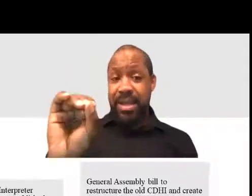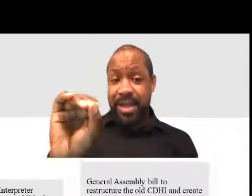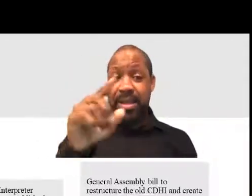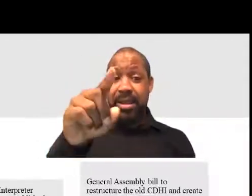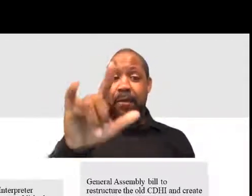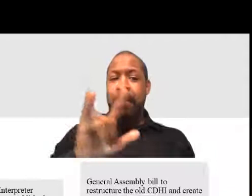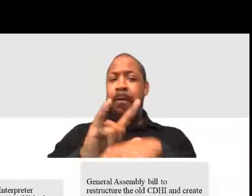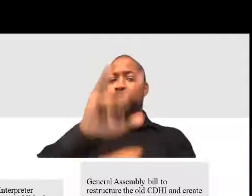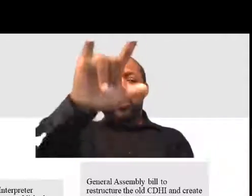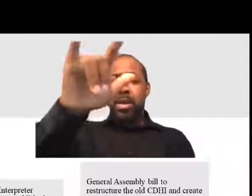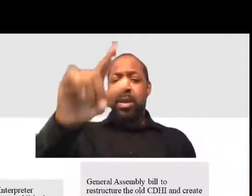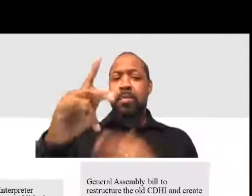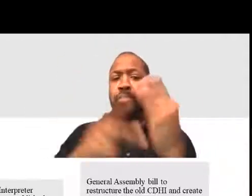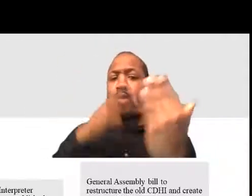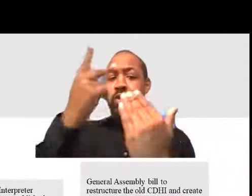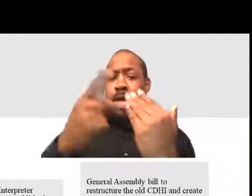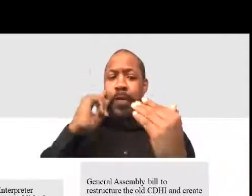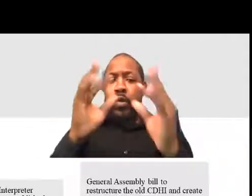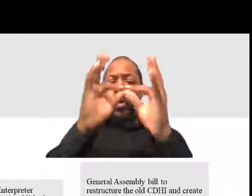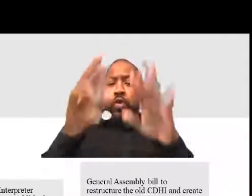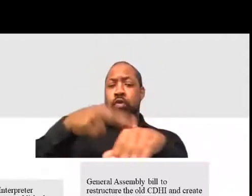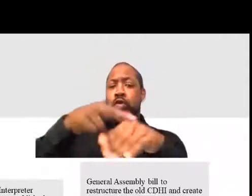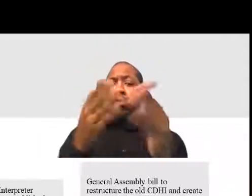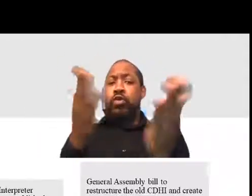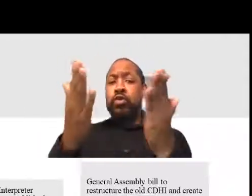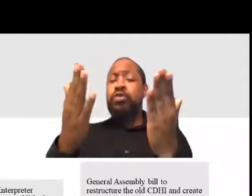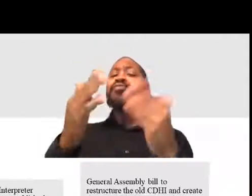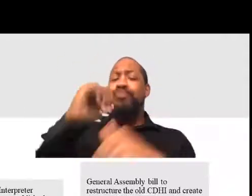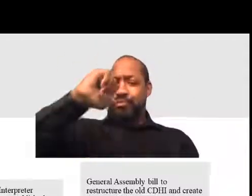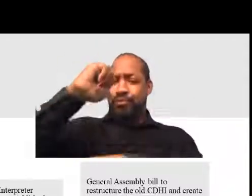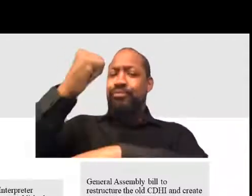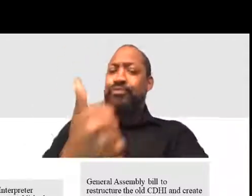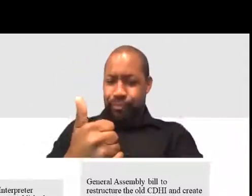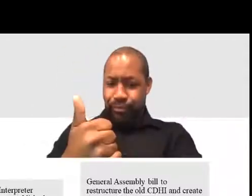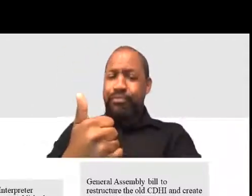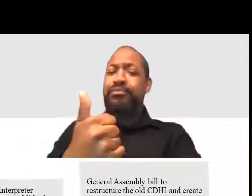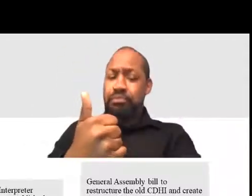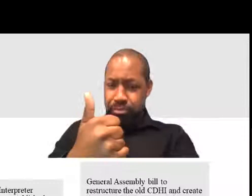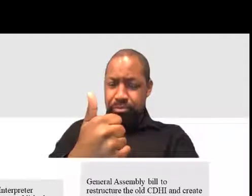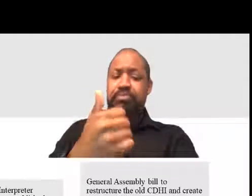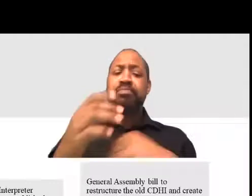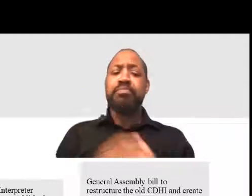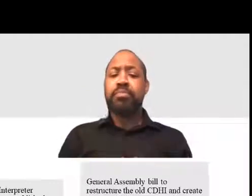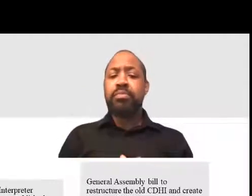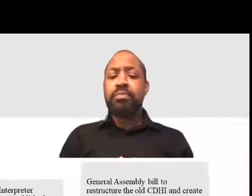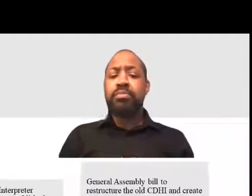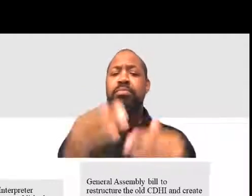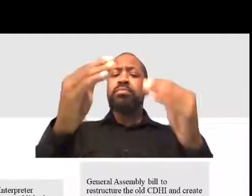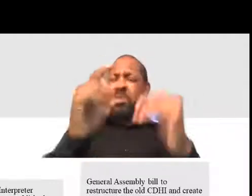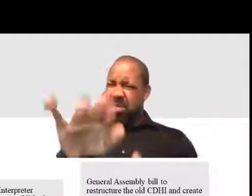Over time, we get to 1990. We had a pilot program for interpreter referral services.